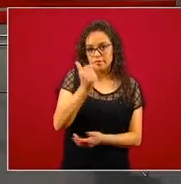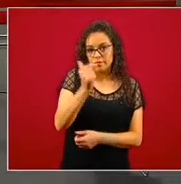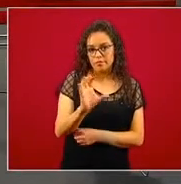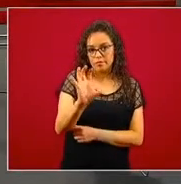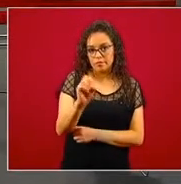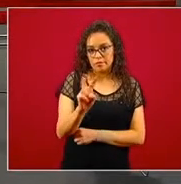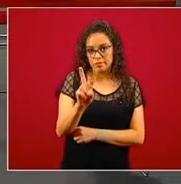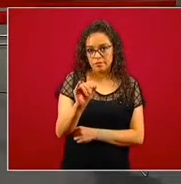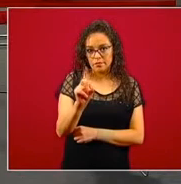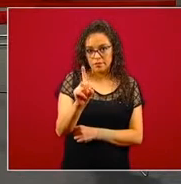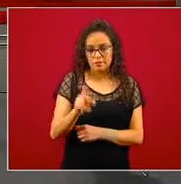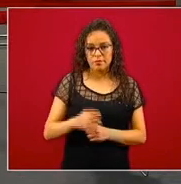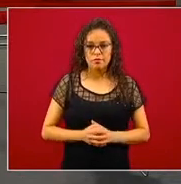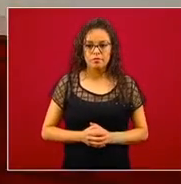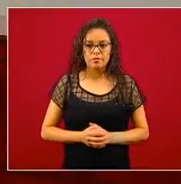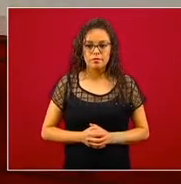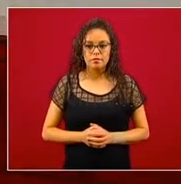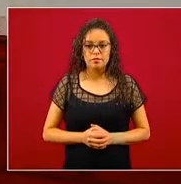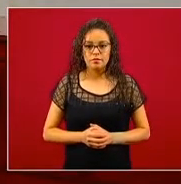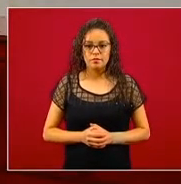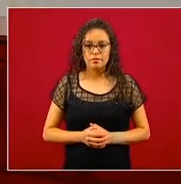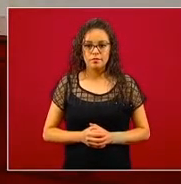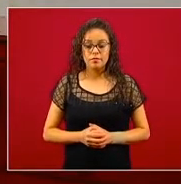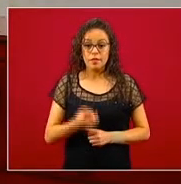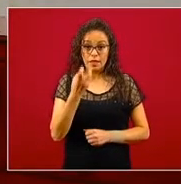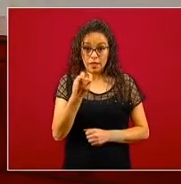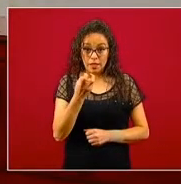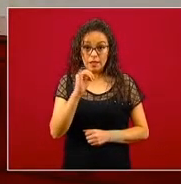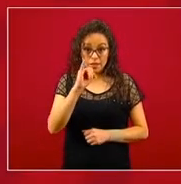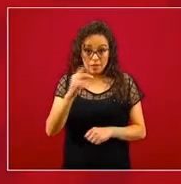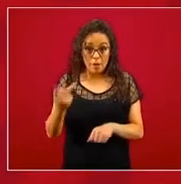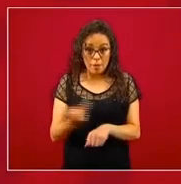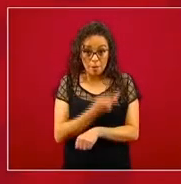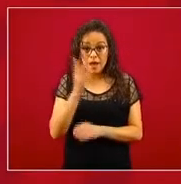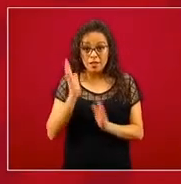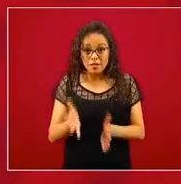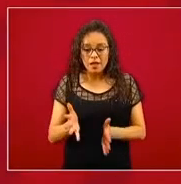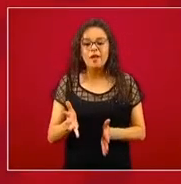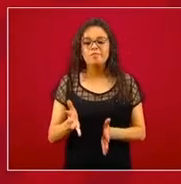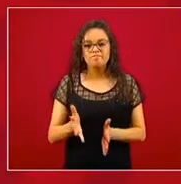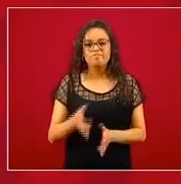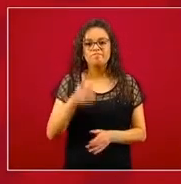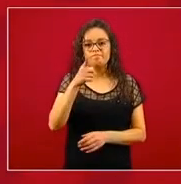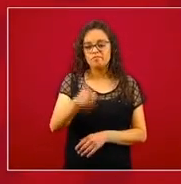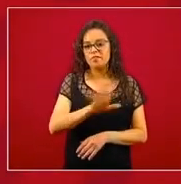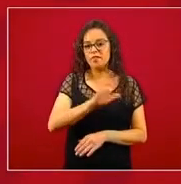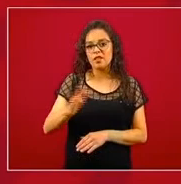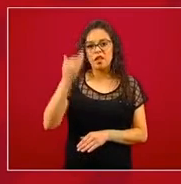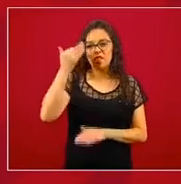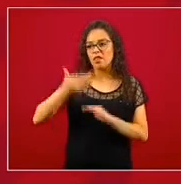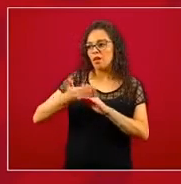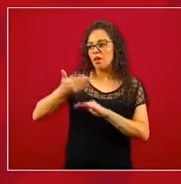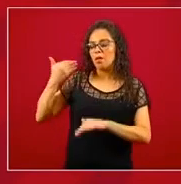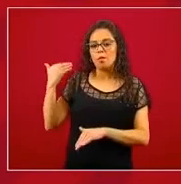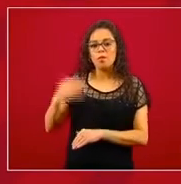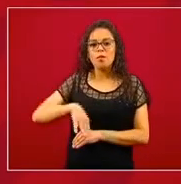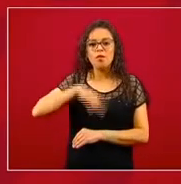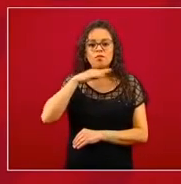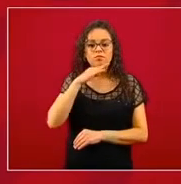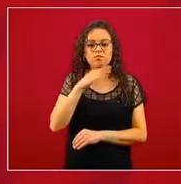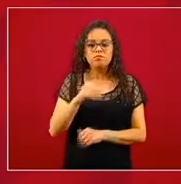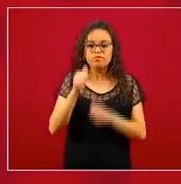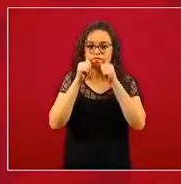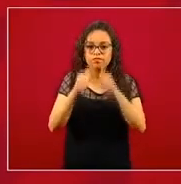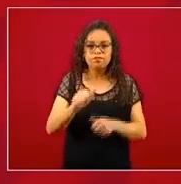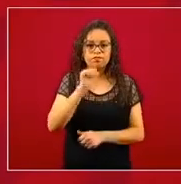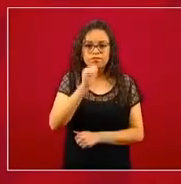COVID complication. If this happens, means that you've waited for too long and it is urgent that you go to